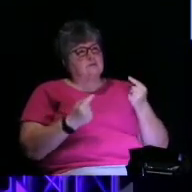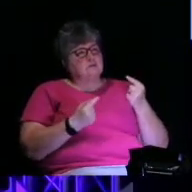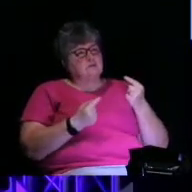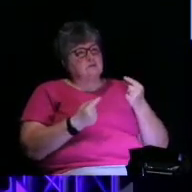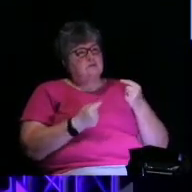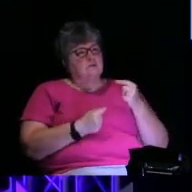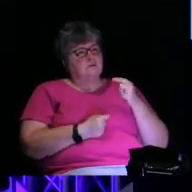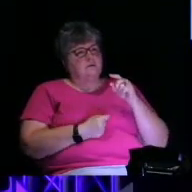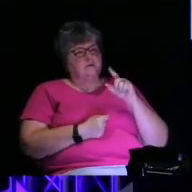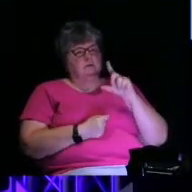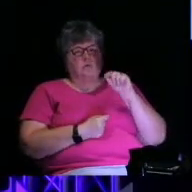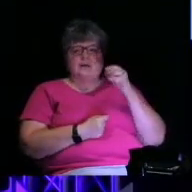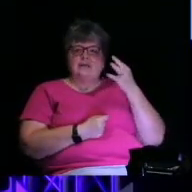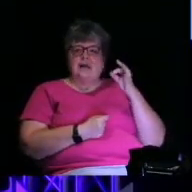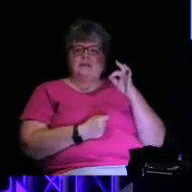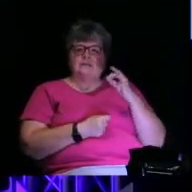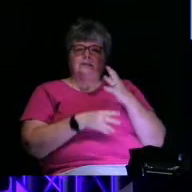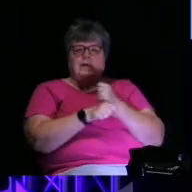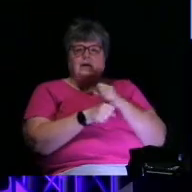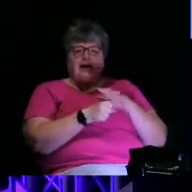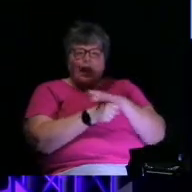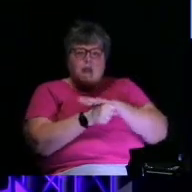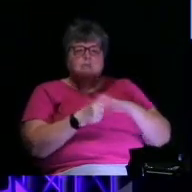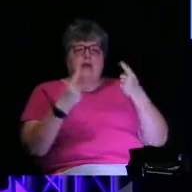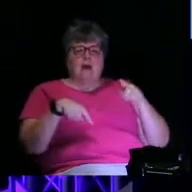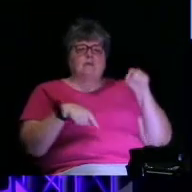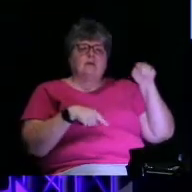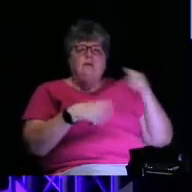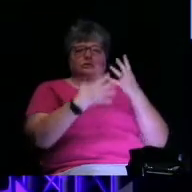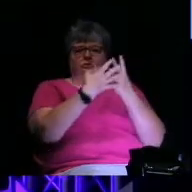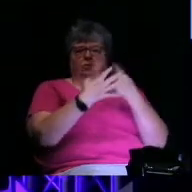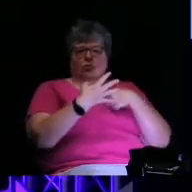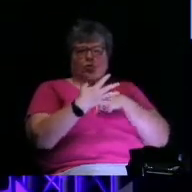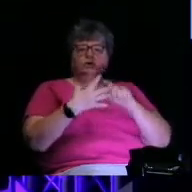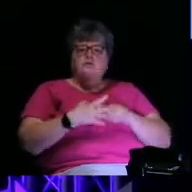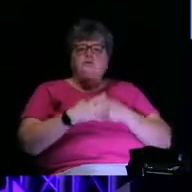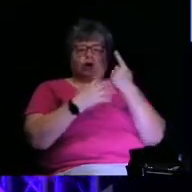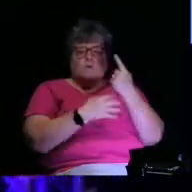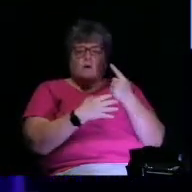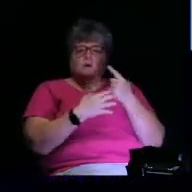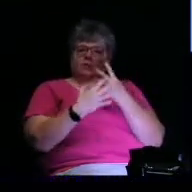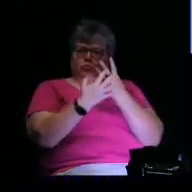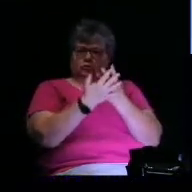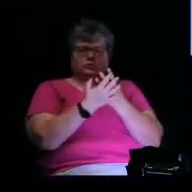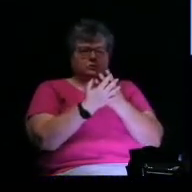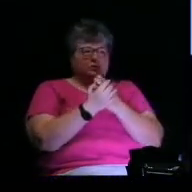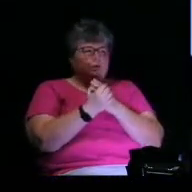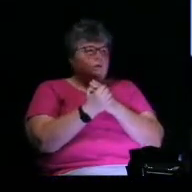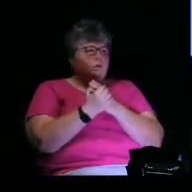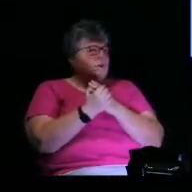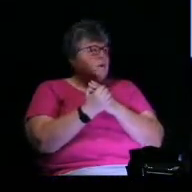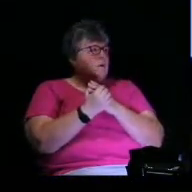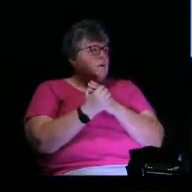We've been trying since 2019 to get a campus going, and we're going to launch a campus at the Sterling Correctional Facility. And guys,